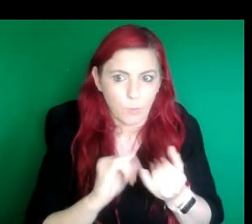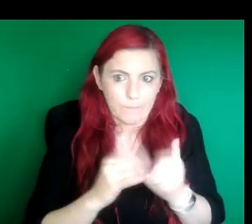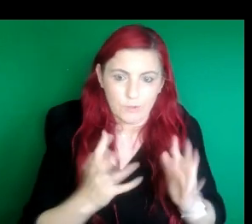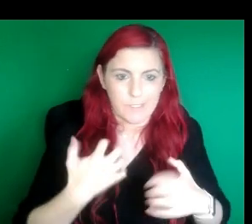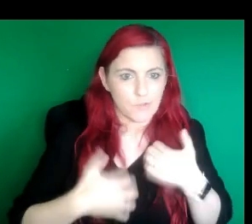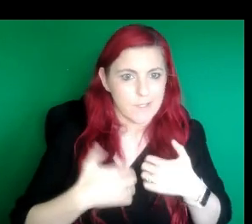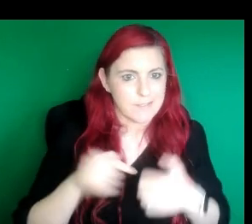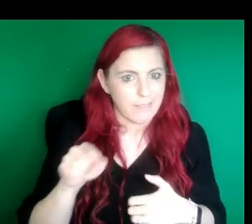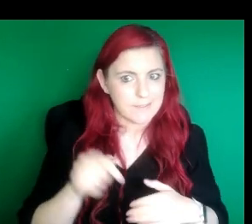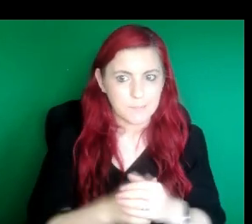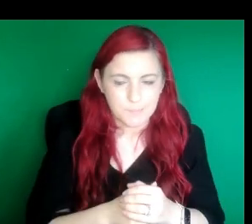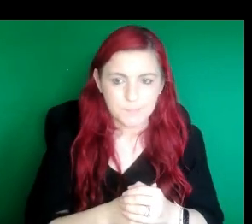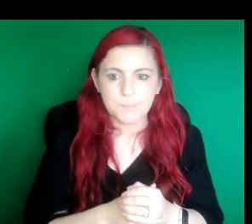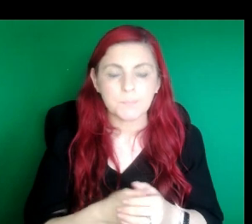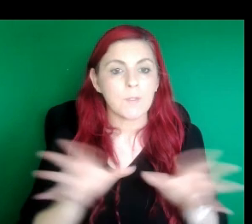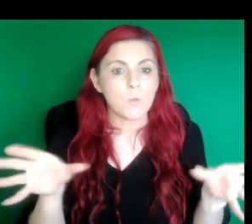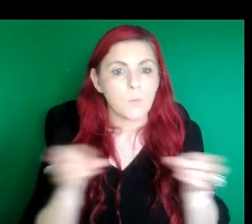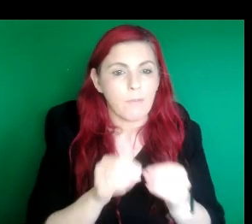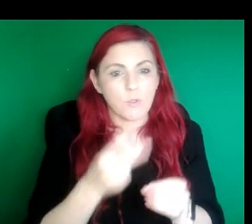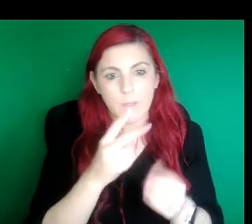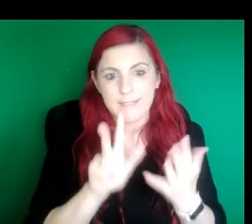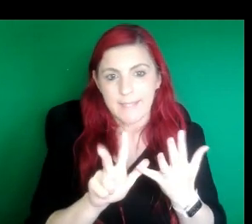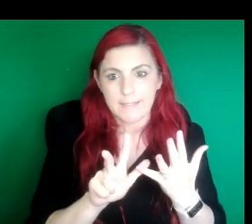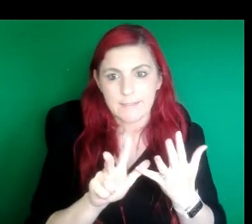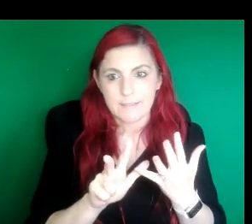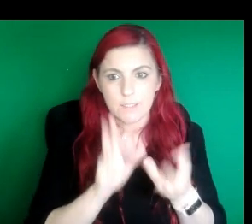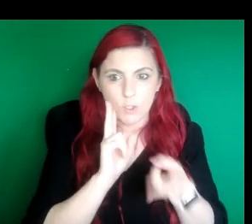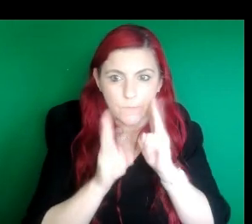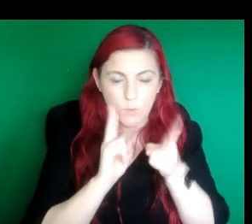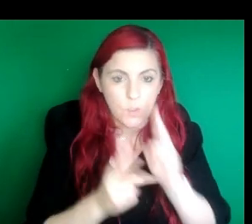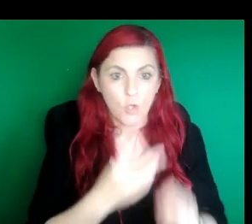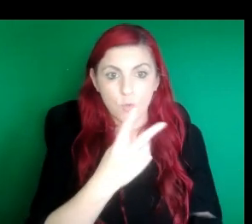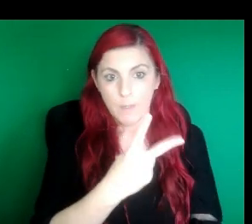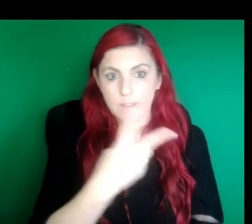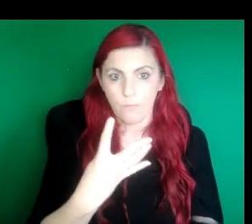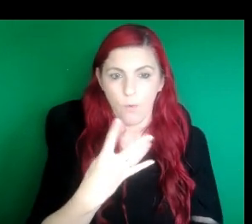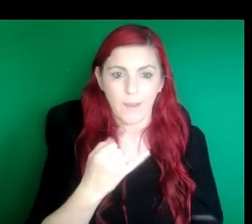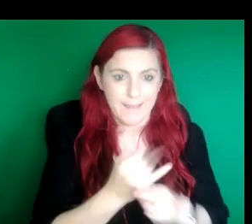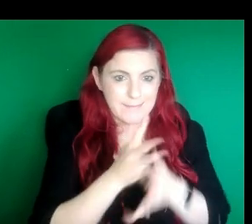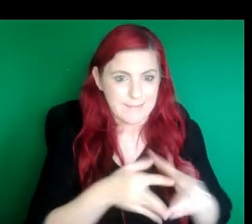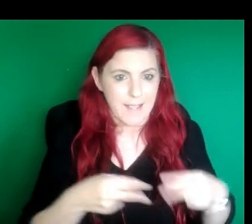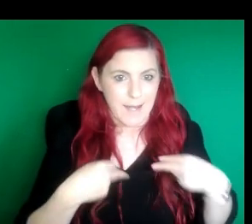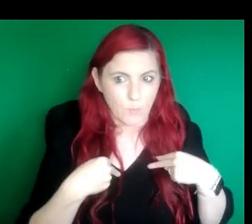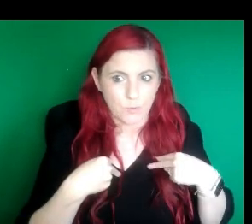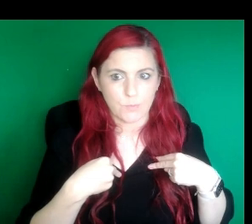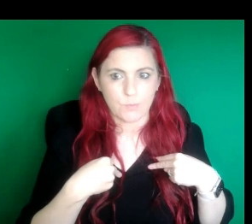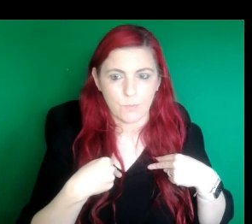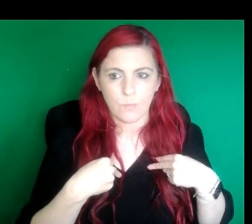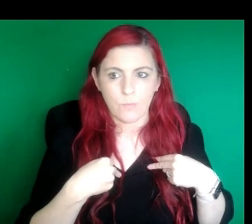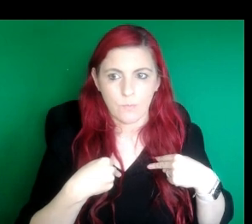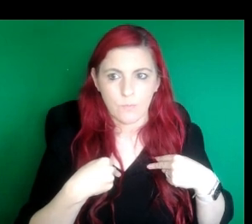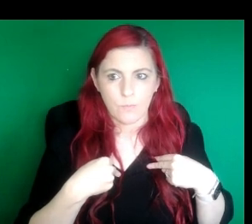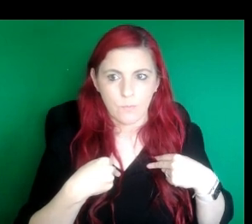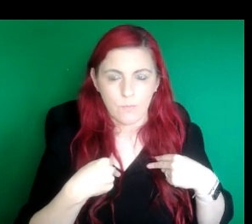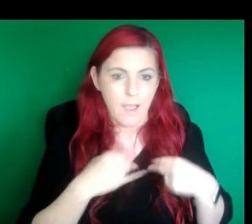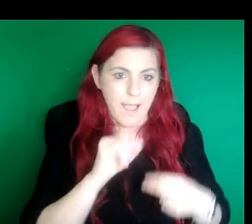this work. I did 28 interviews and 24 of those were in a signed language. So, it